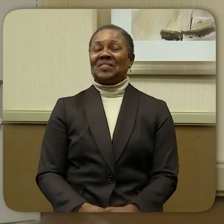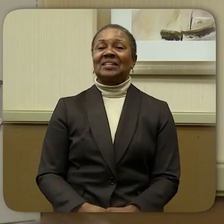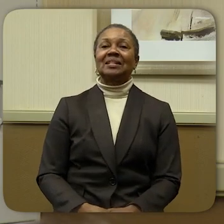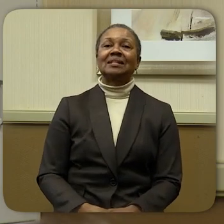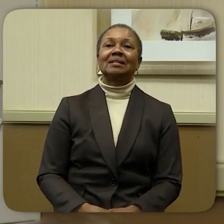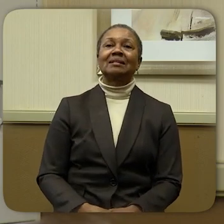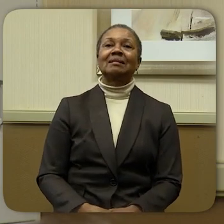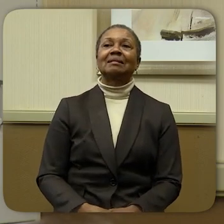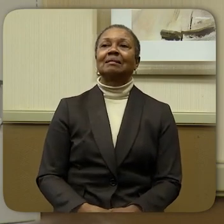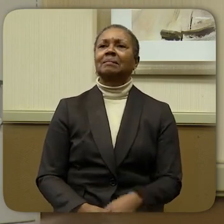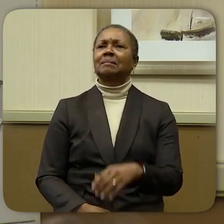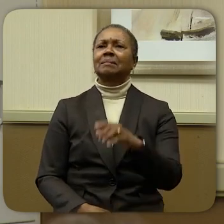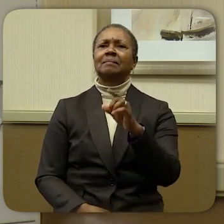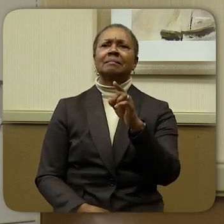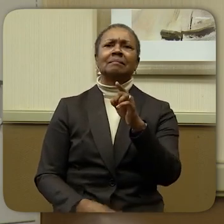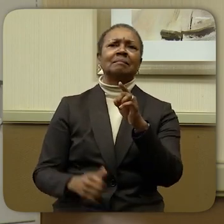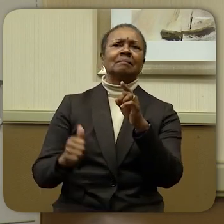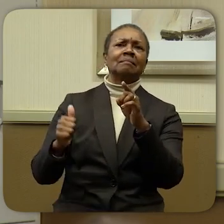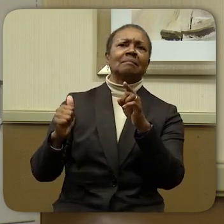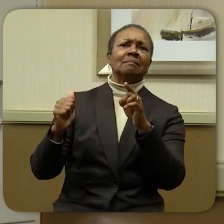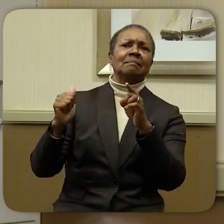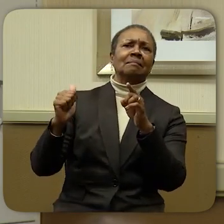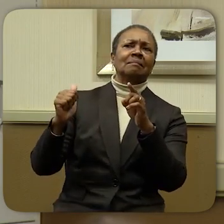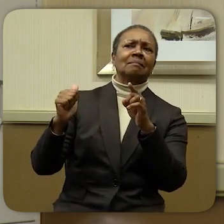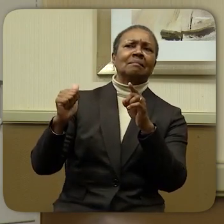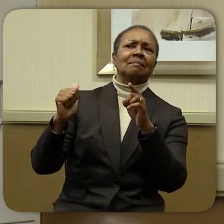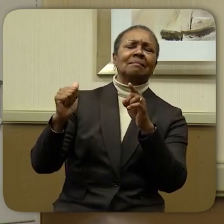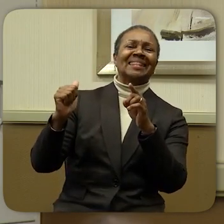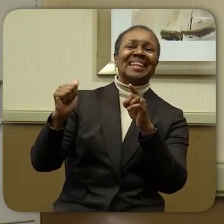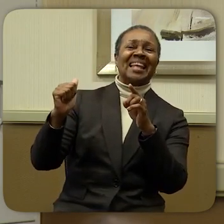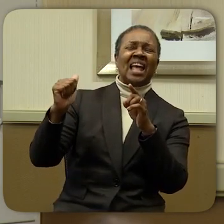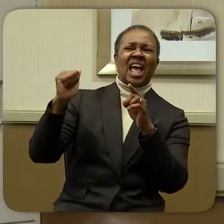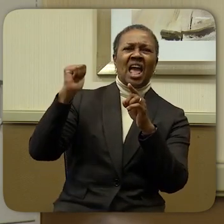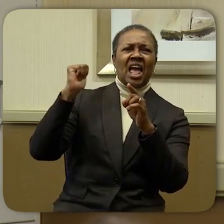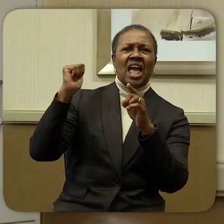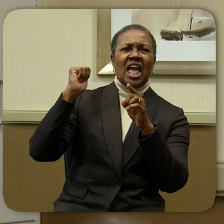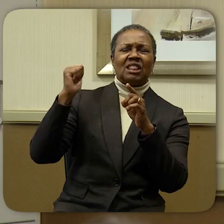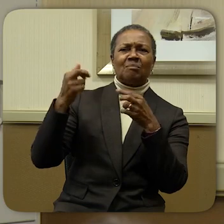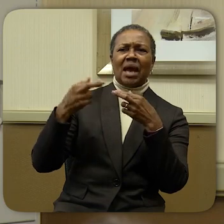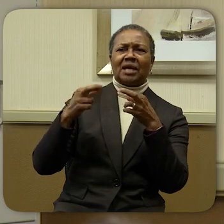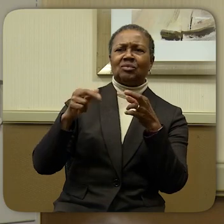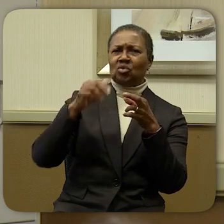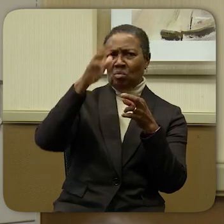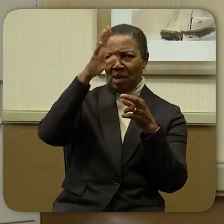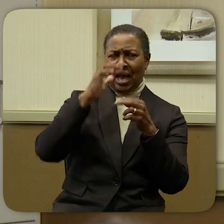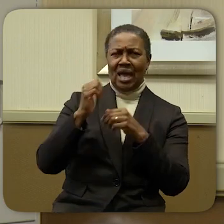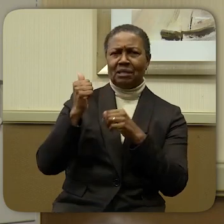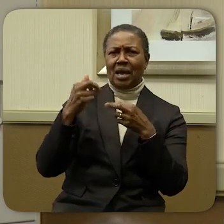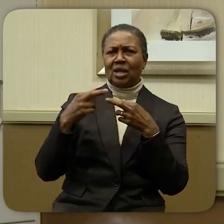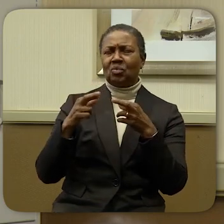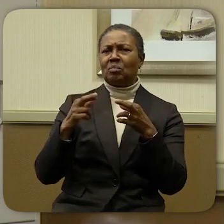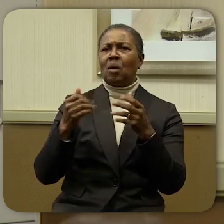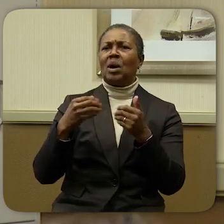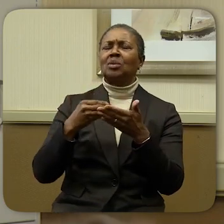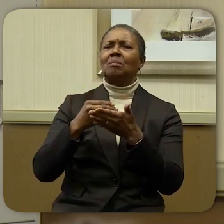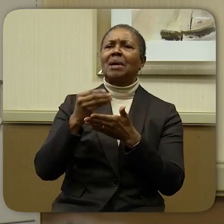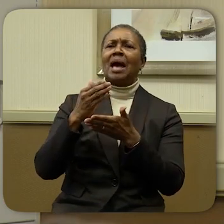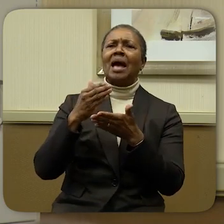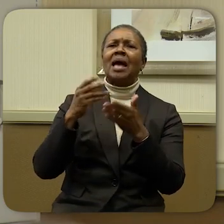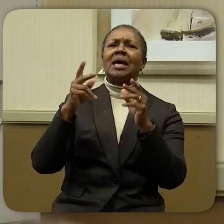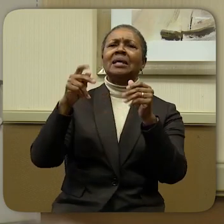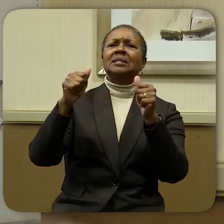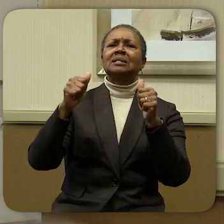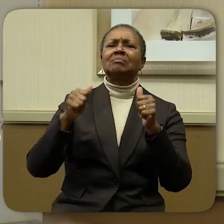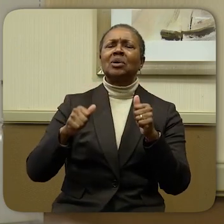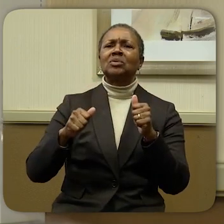Go ahead. I want to buy some of those books and actually have them up in my office so that I know our counselor has it. I didn't plan to ask